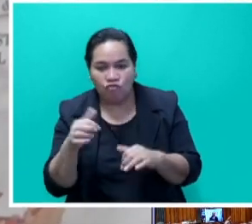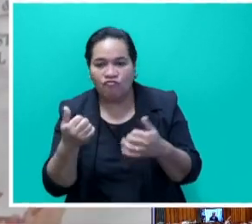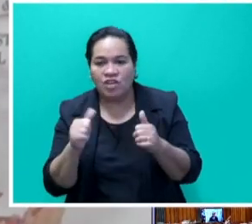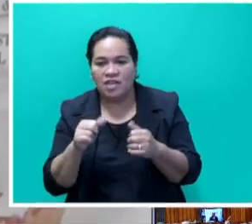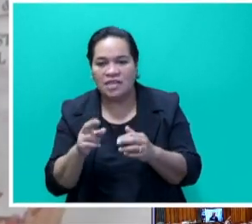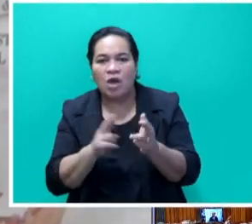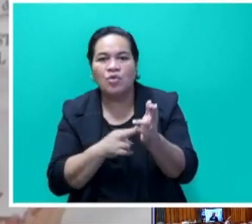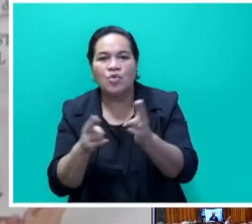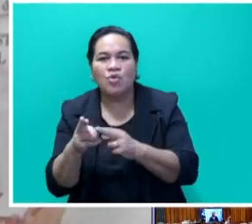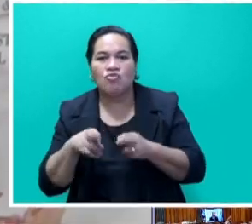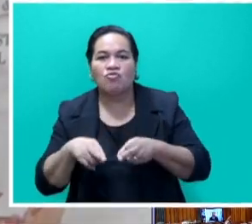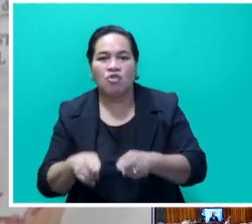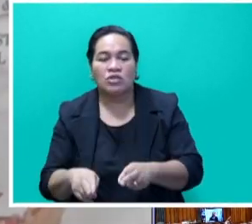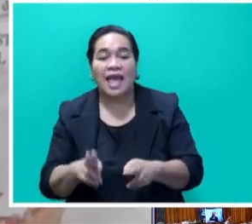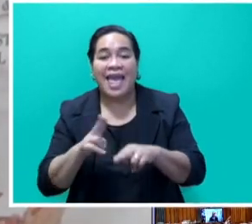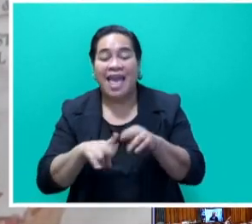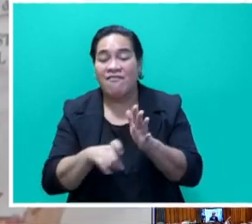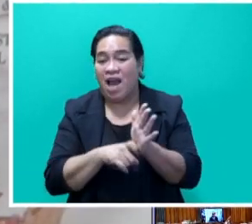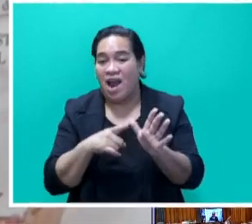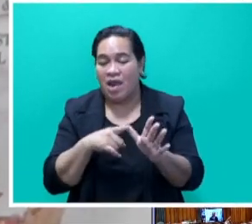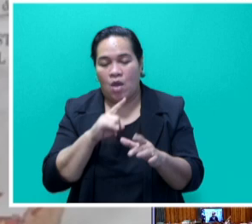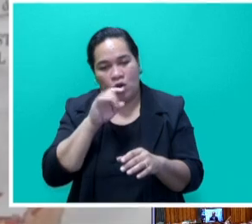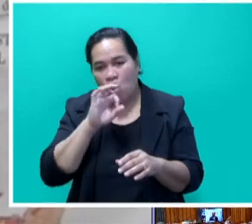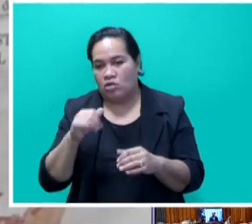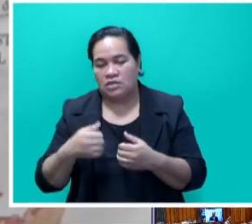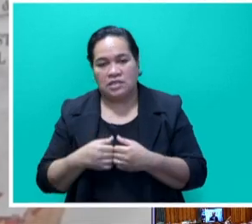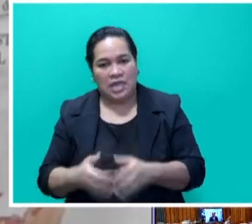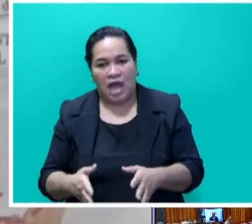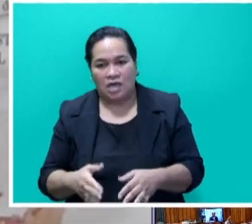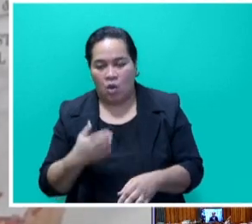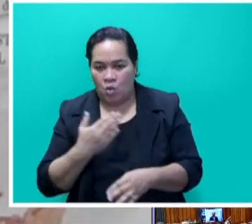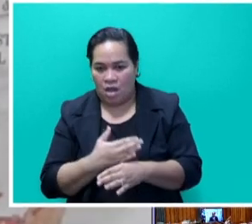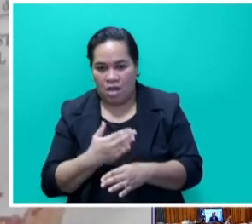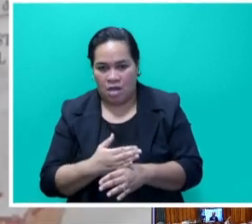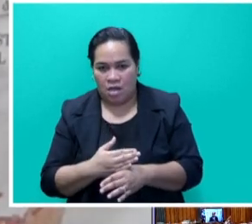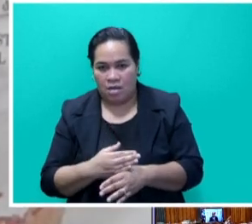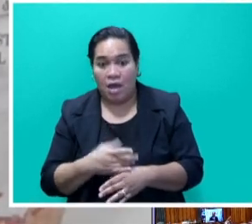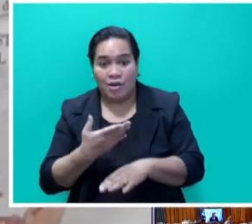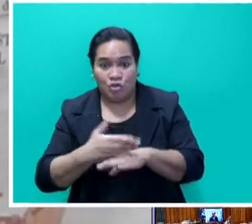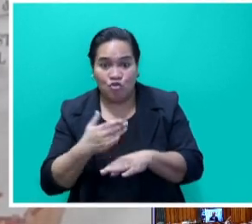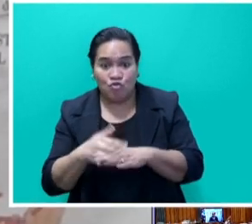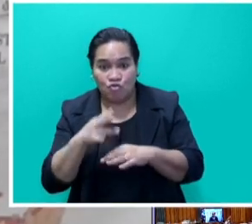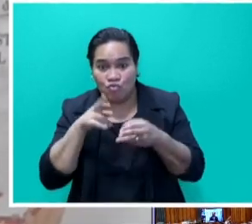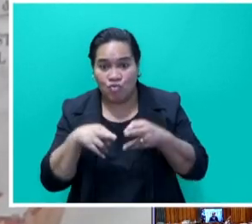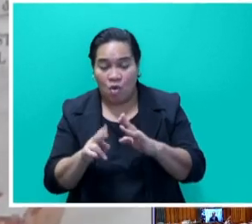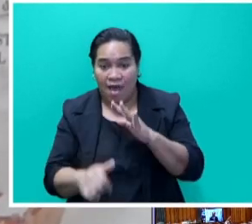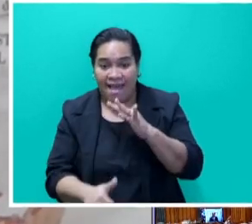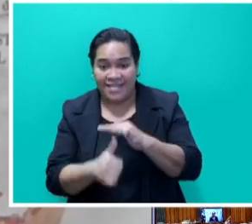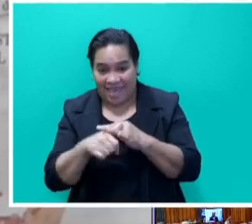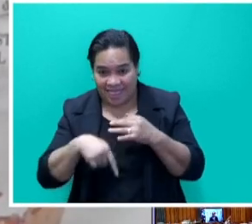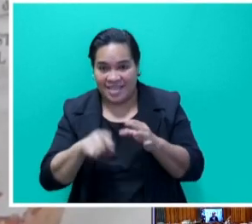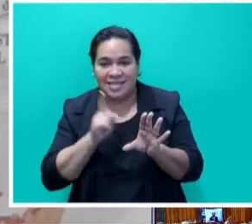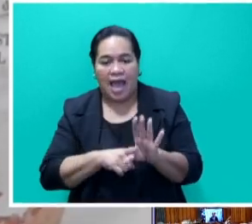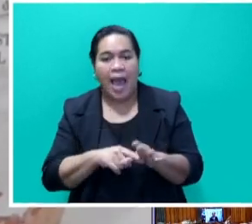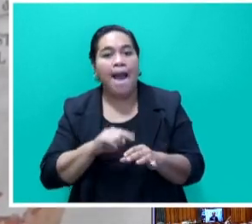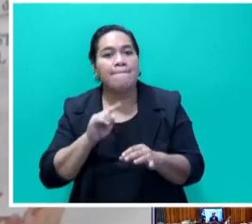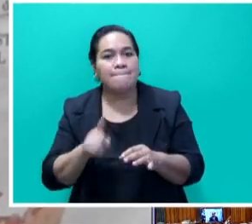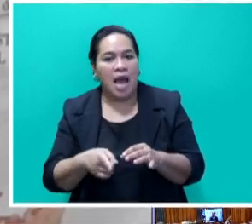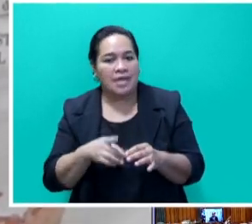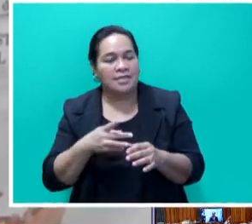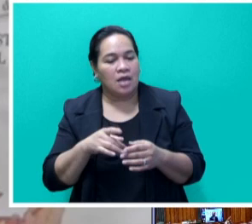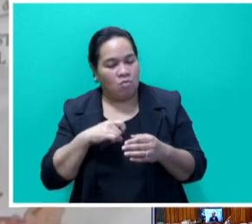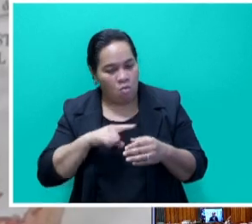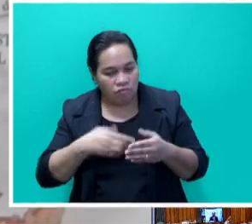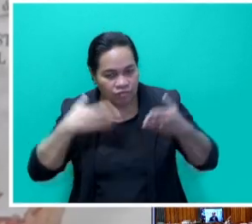roads. FRA will not be starting any physical works on new rural access roads in this financial year. However, much of the effort will be